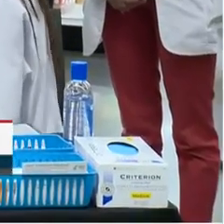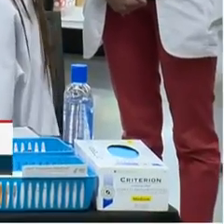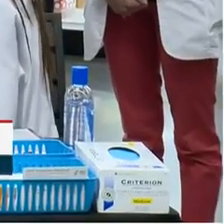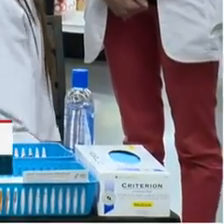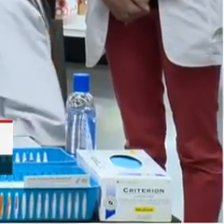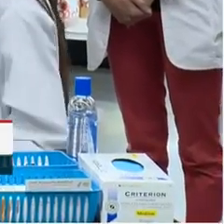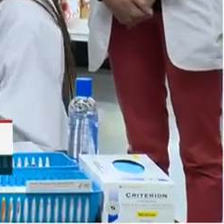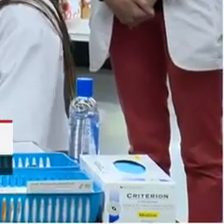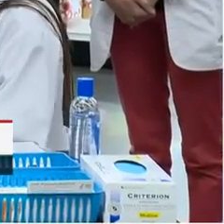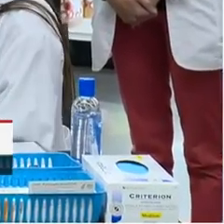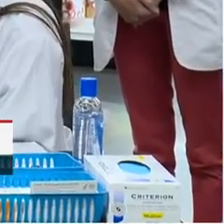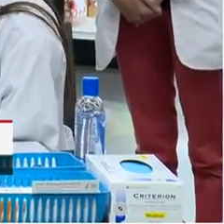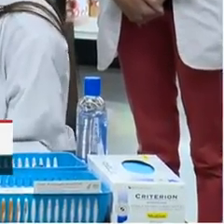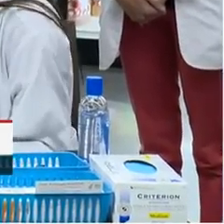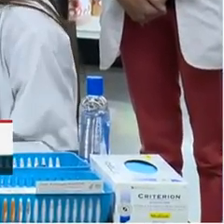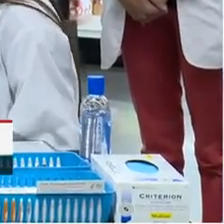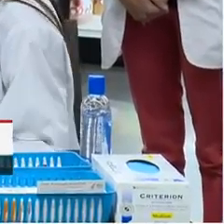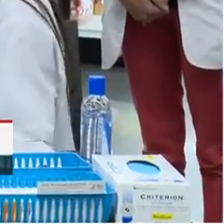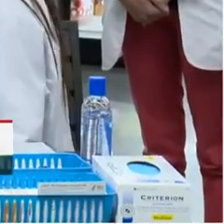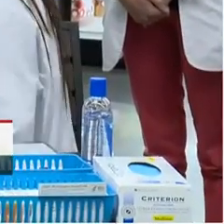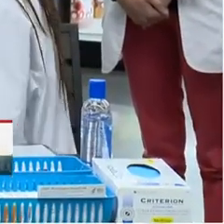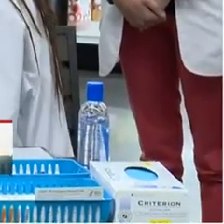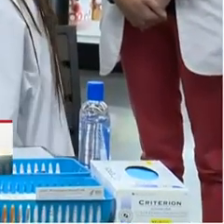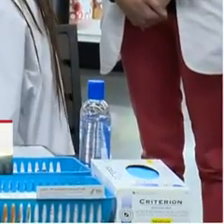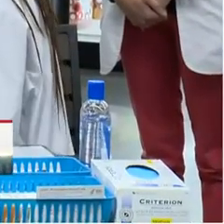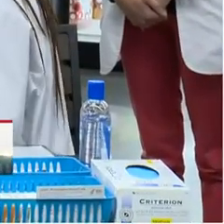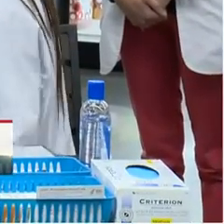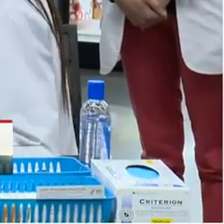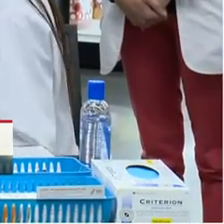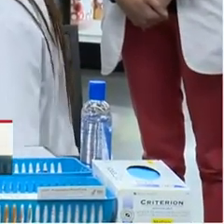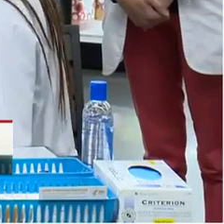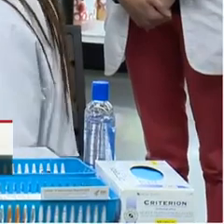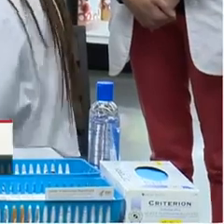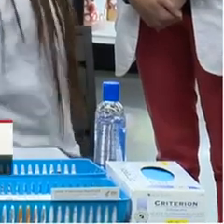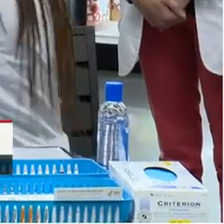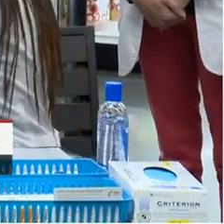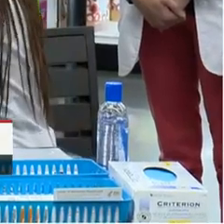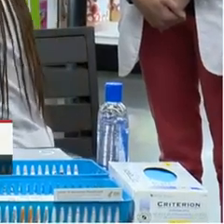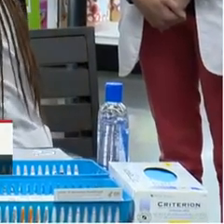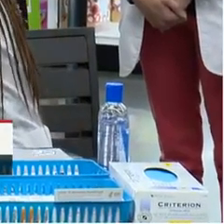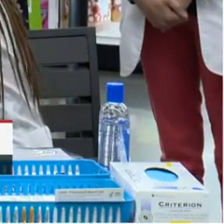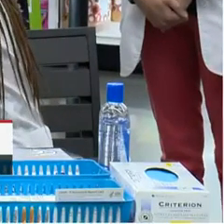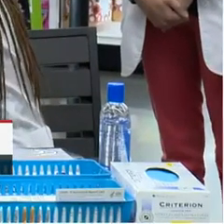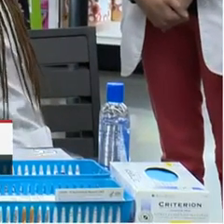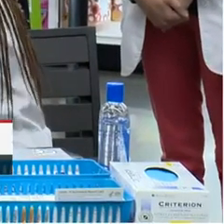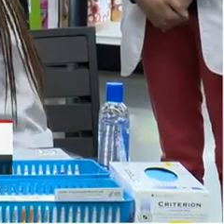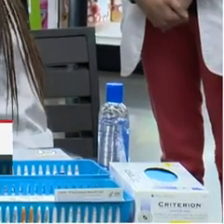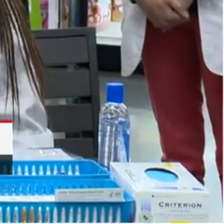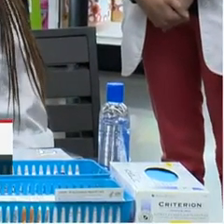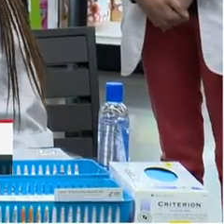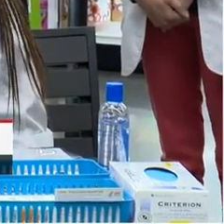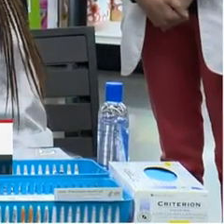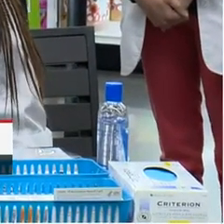Did you have any questions before we continue? No. No. We've gone over everything. All right.